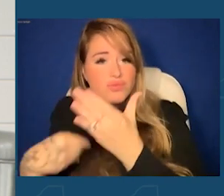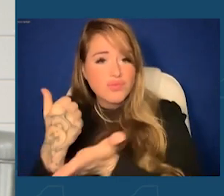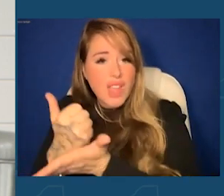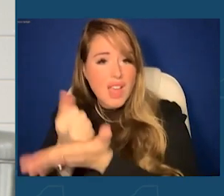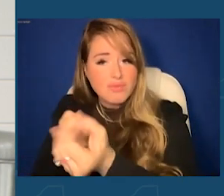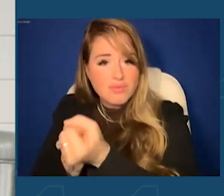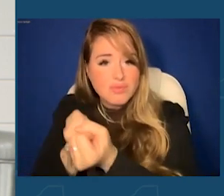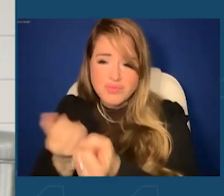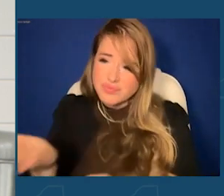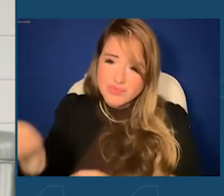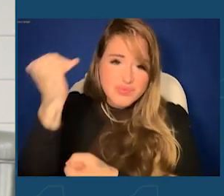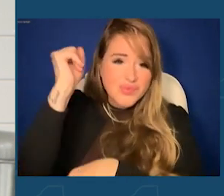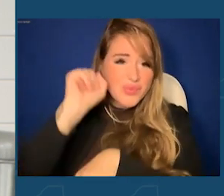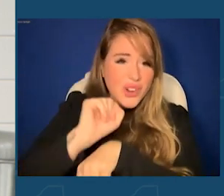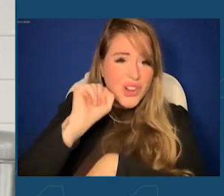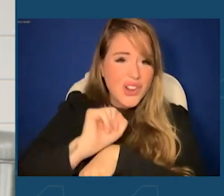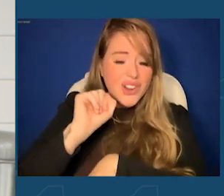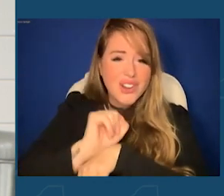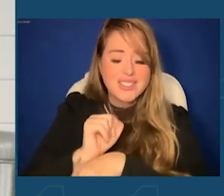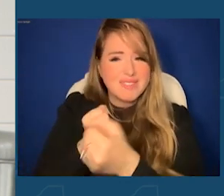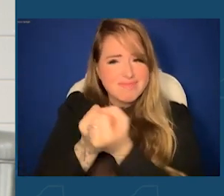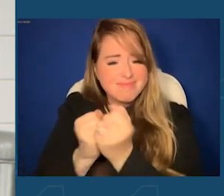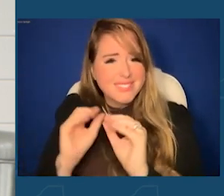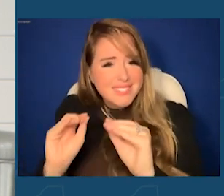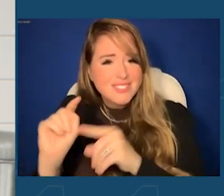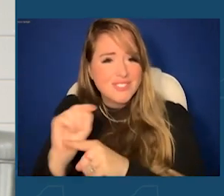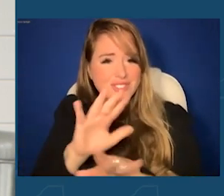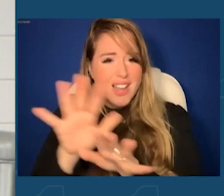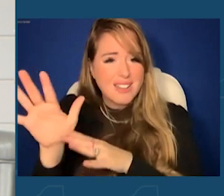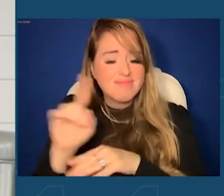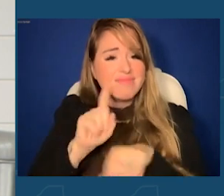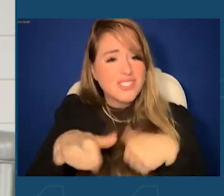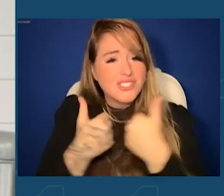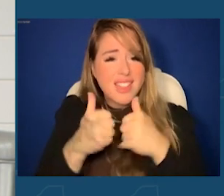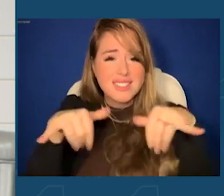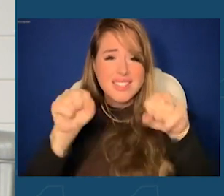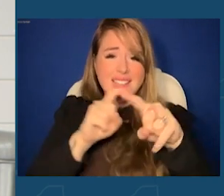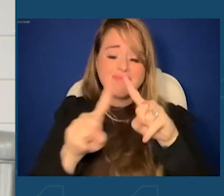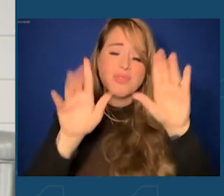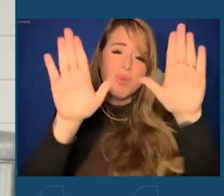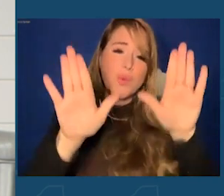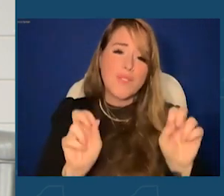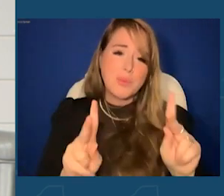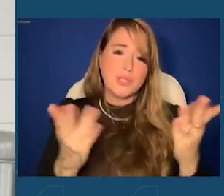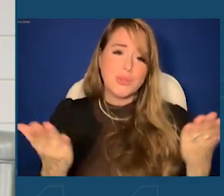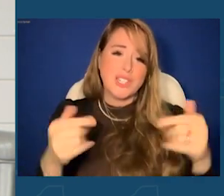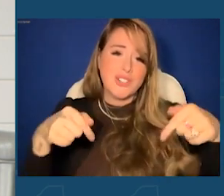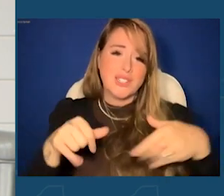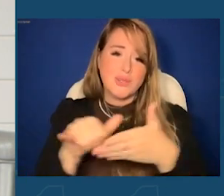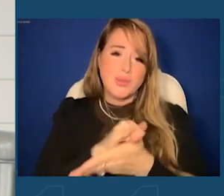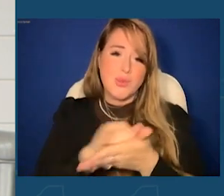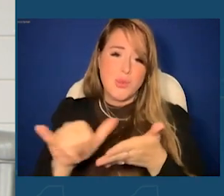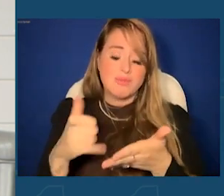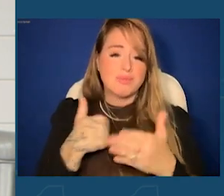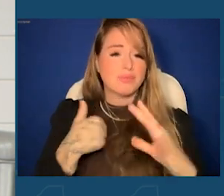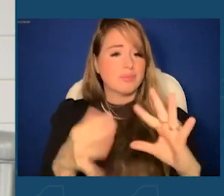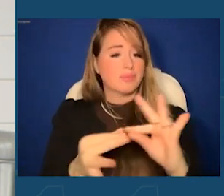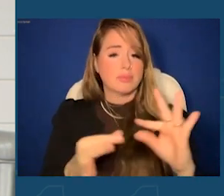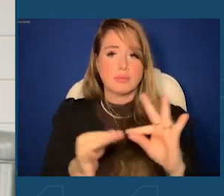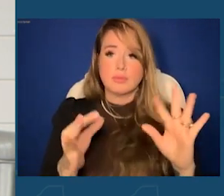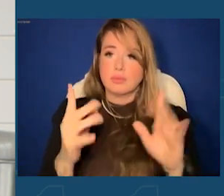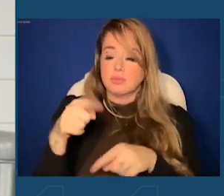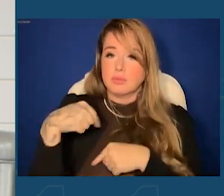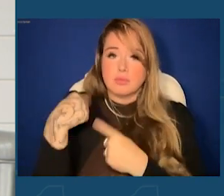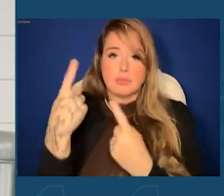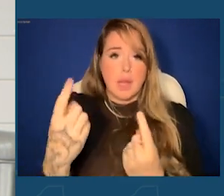get to work. And so these are yet challenges, but what a great opportunity for us here in New York. And I have to say, over the last many, many